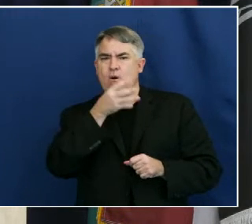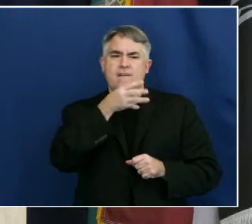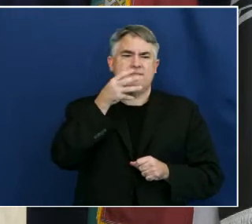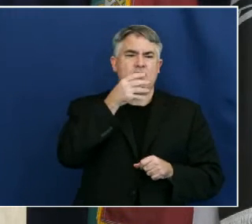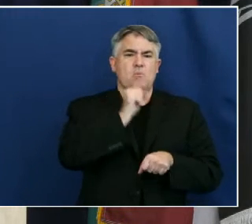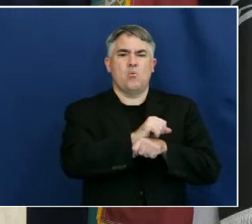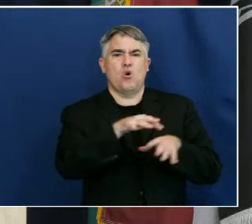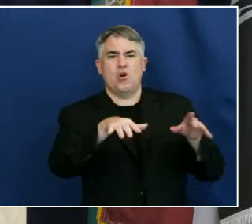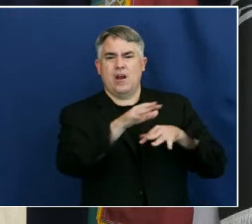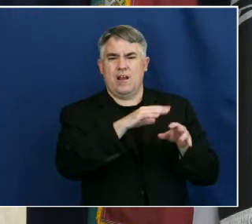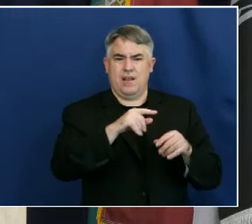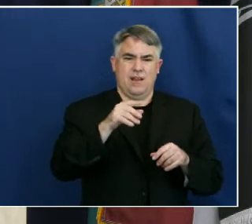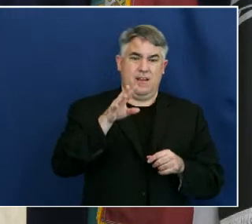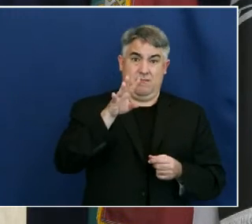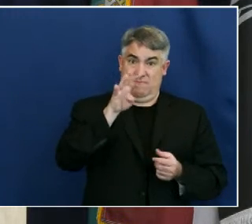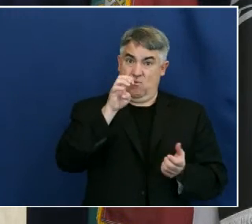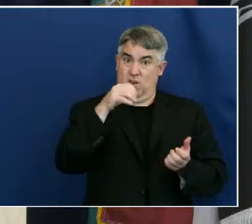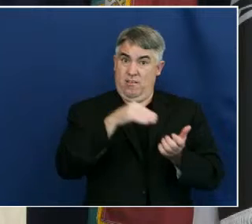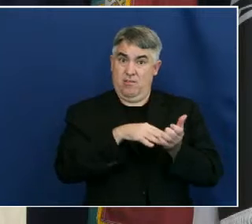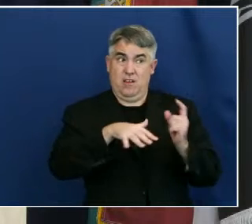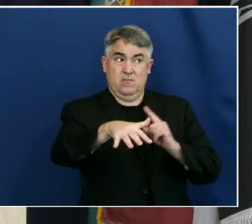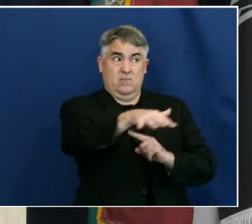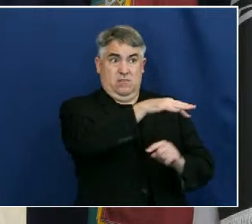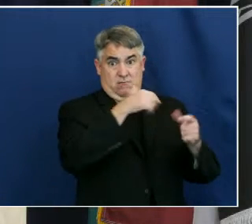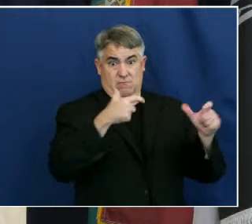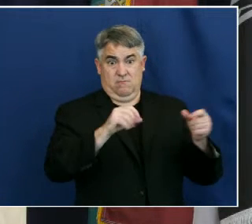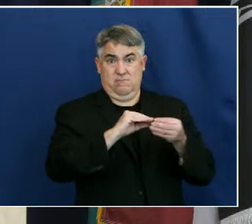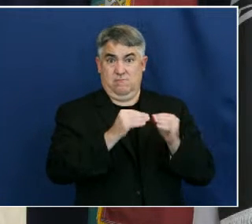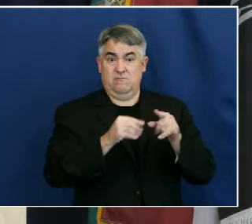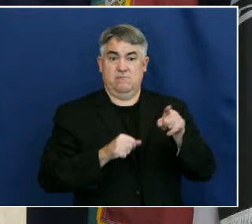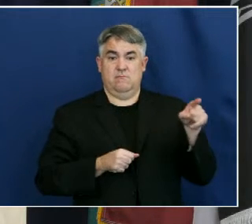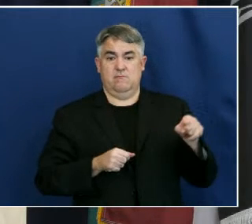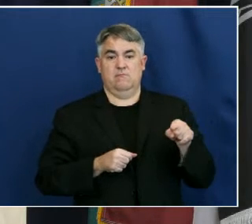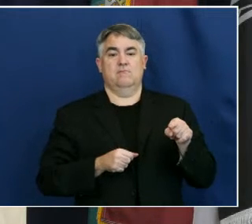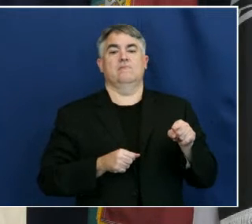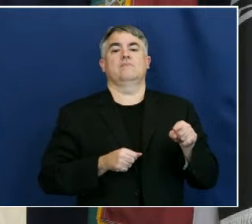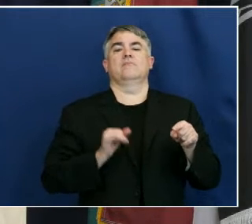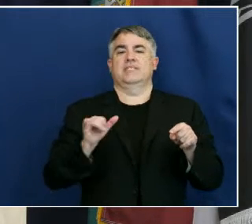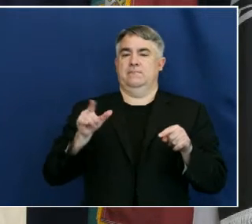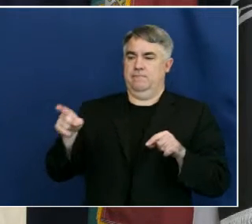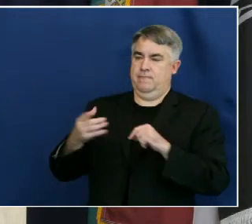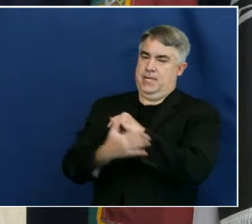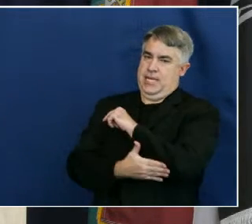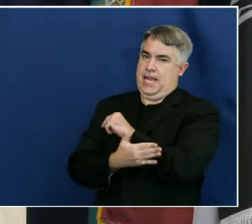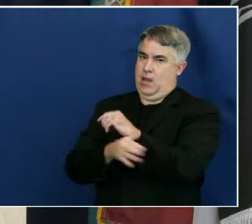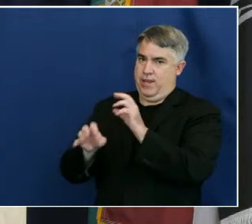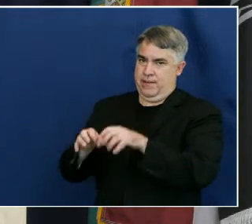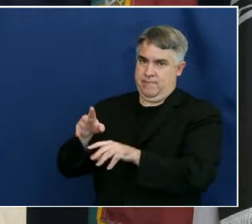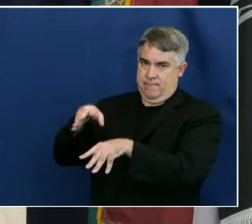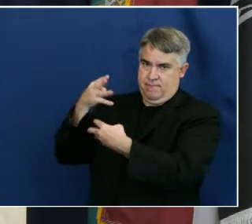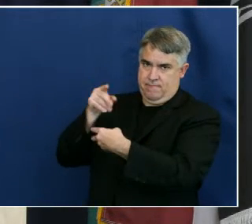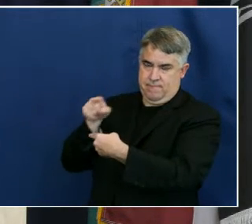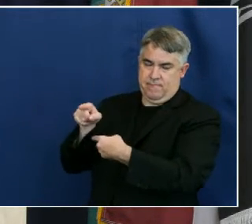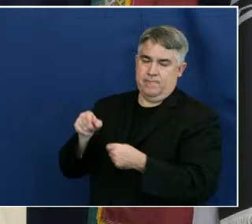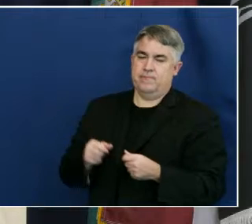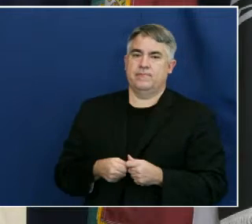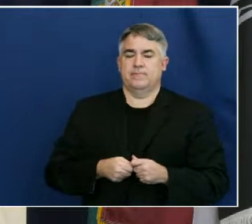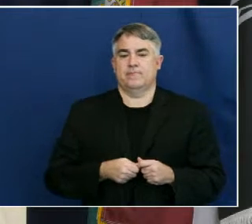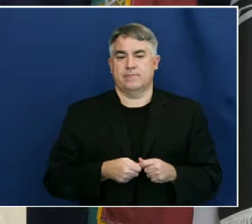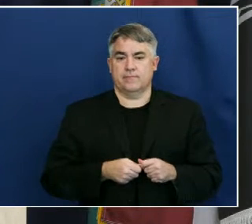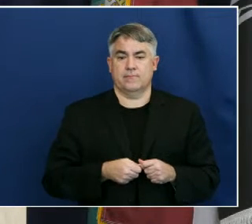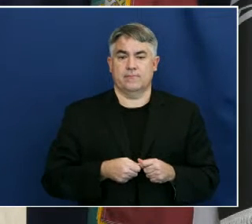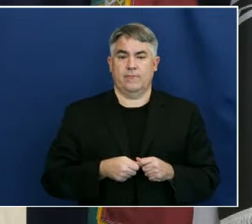our county, those individuals can also go to Vaccination Superstation SD and go to any of our sites that are out there and